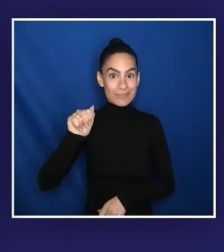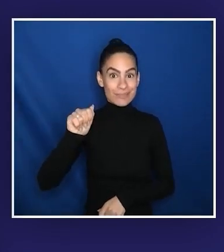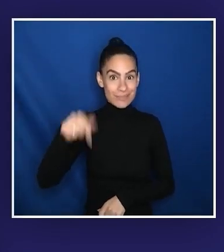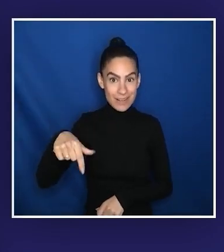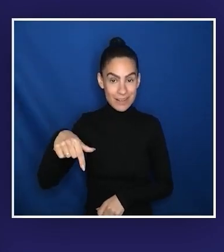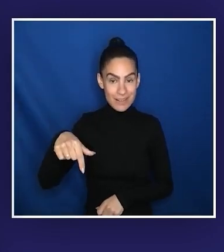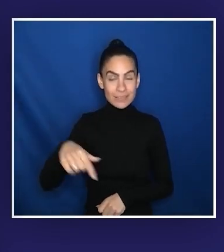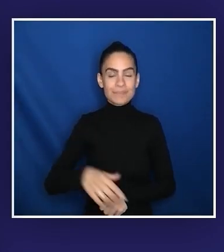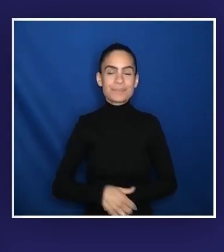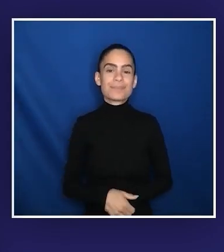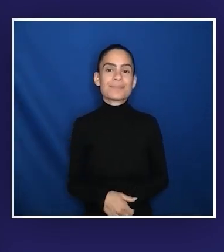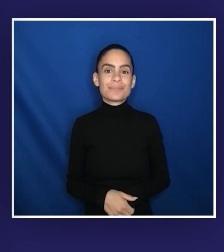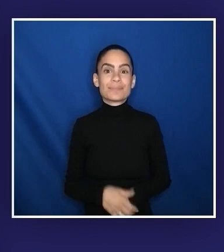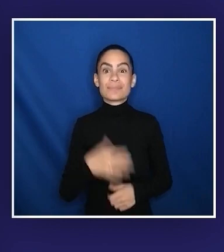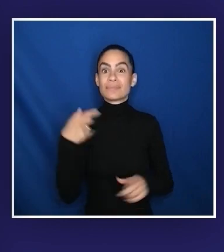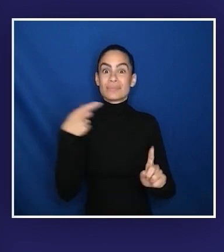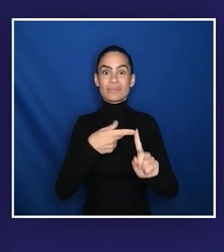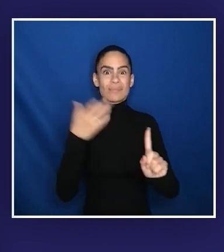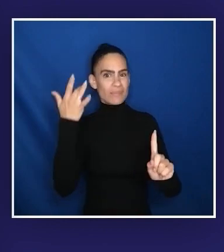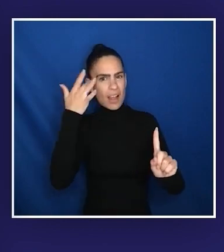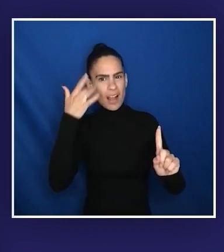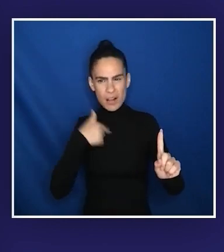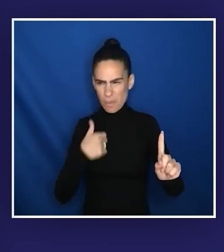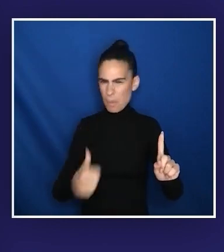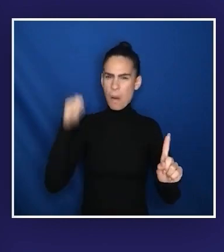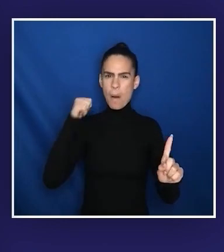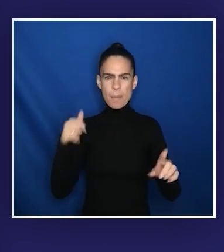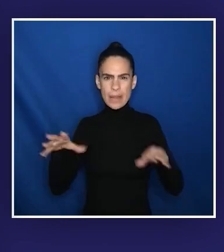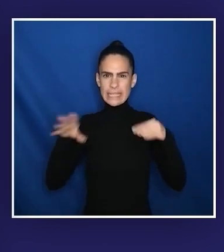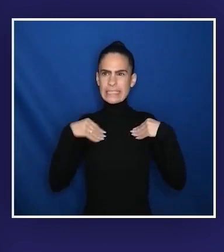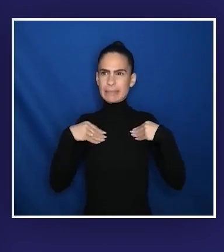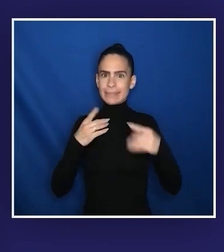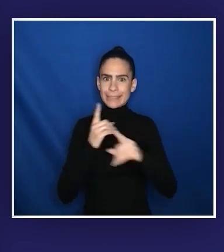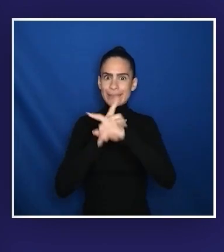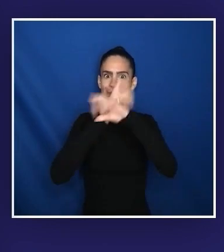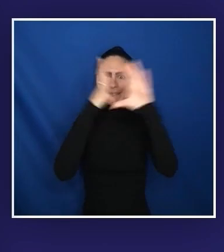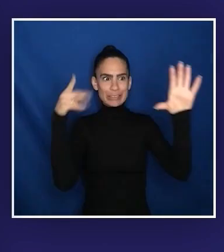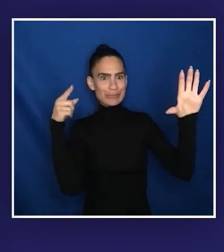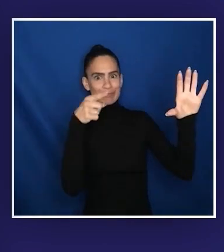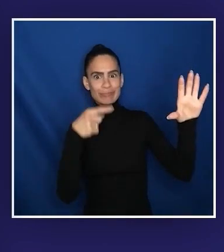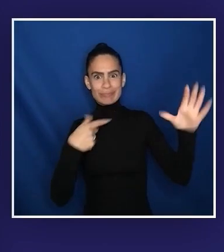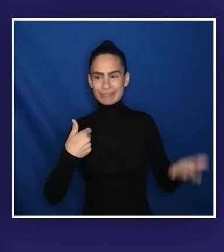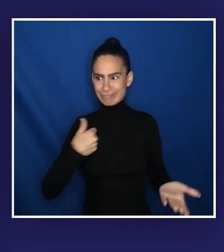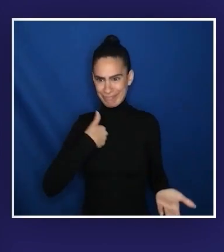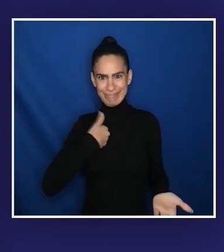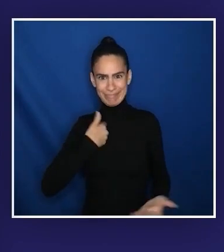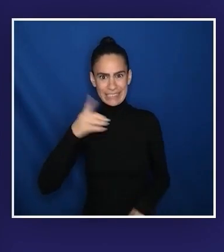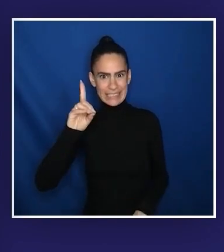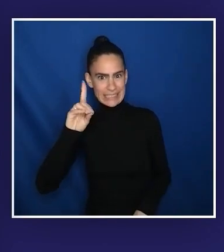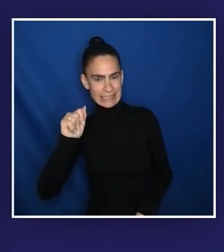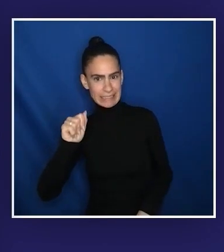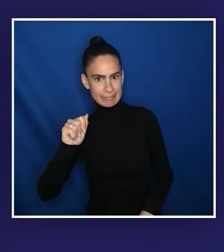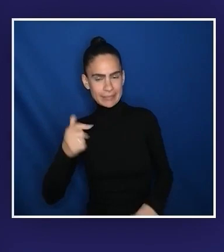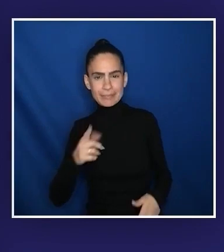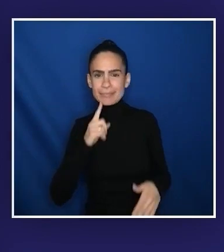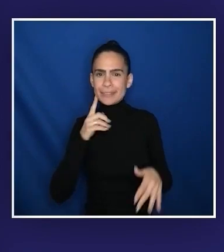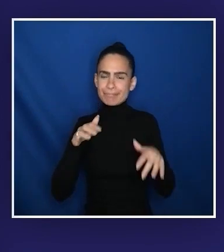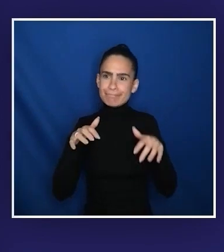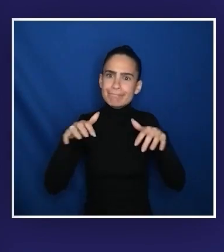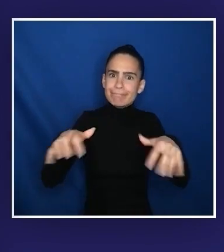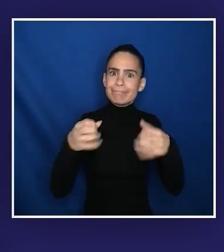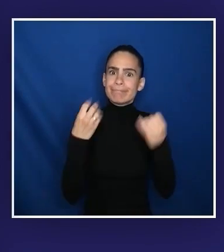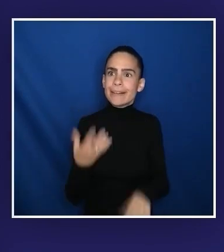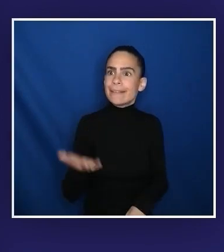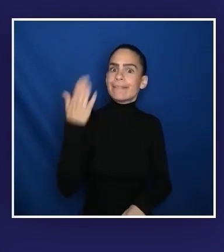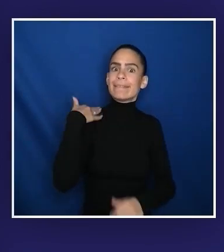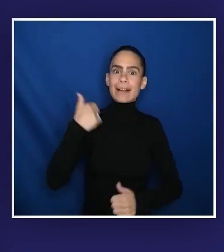to Iraq. Photo of Nate deployed wearing sunglasses and holding his gun. Because I refused to accept the idea that I could be disabled. A lot of